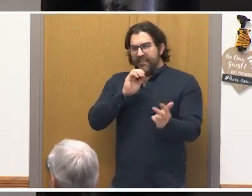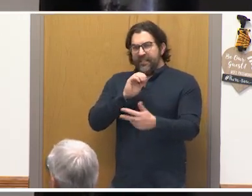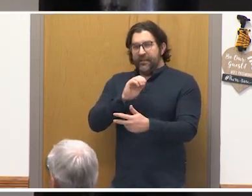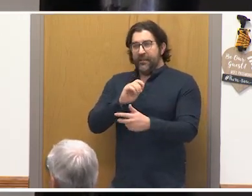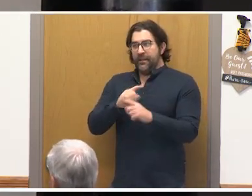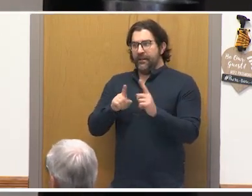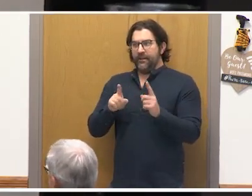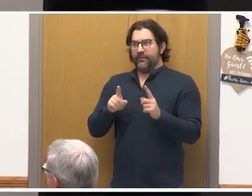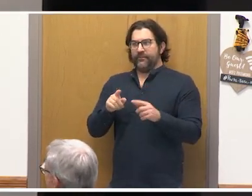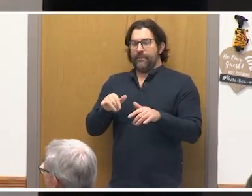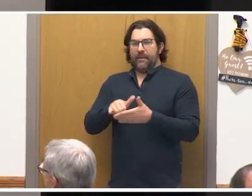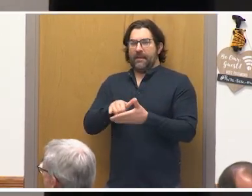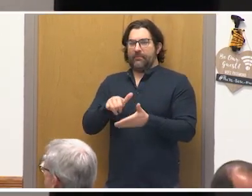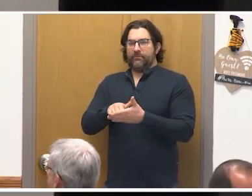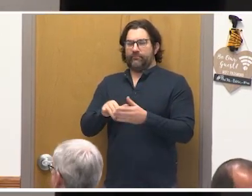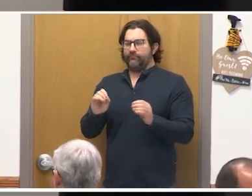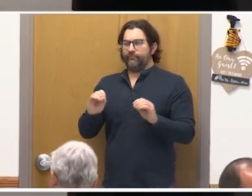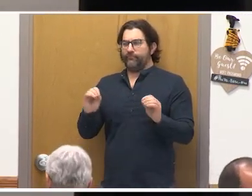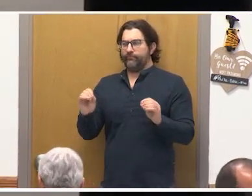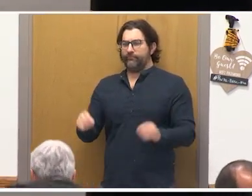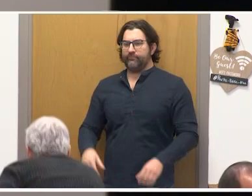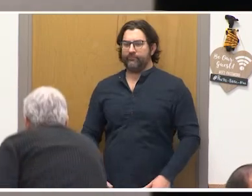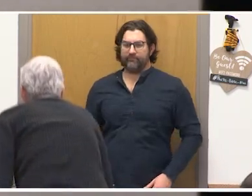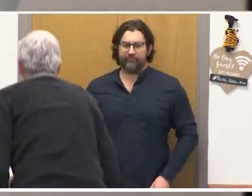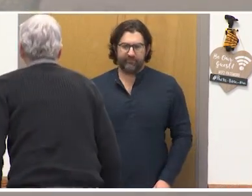is unattainable.